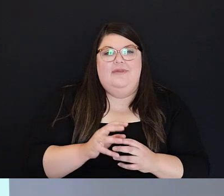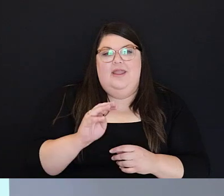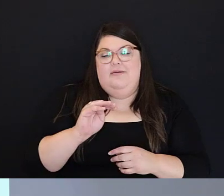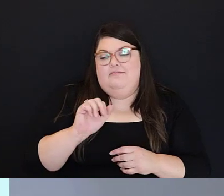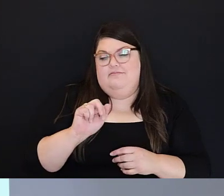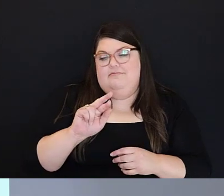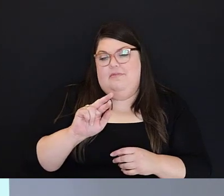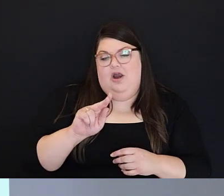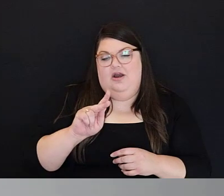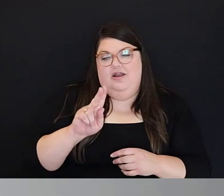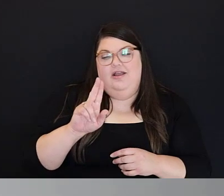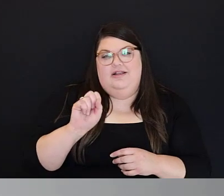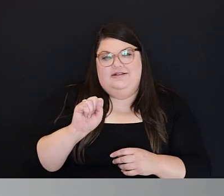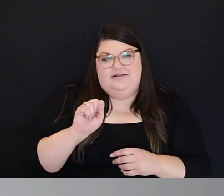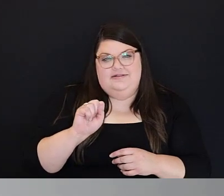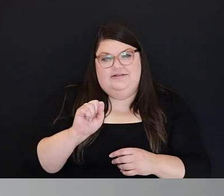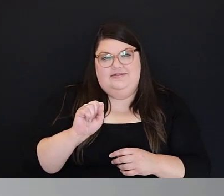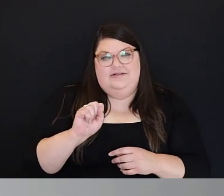Marcus